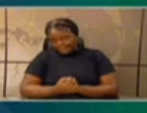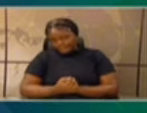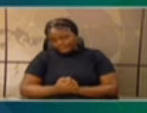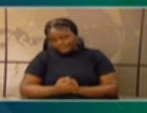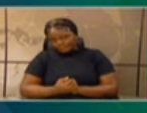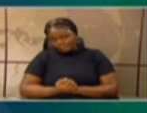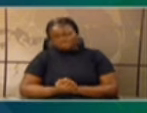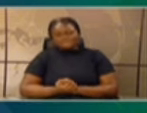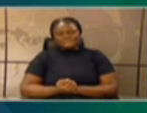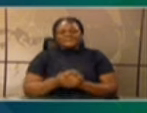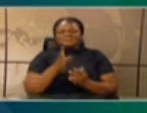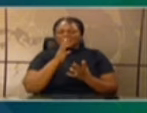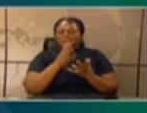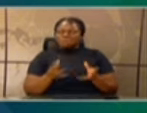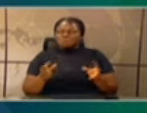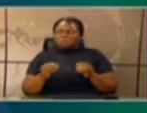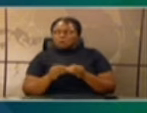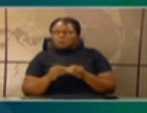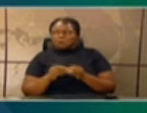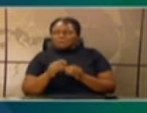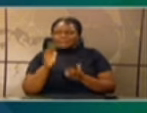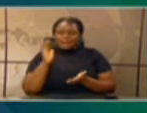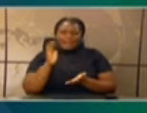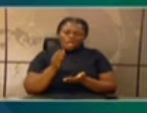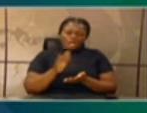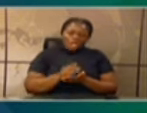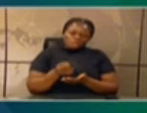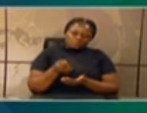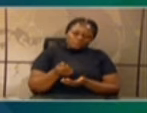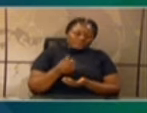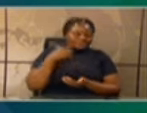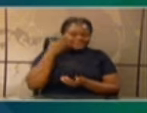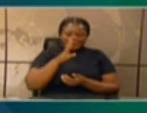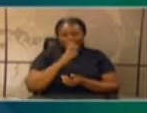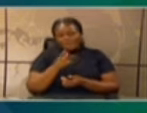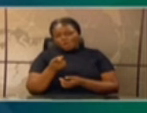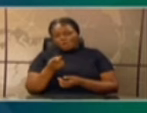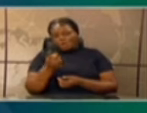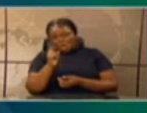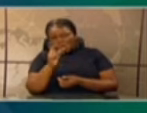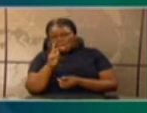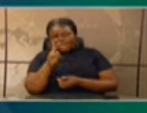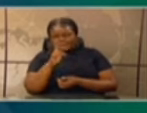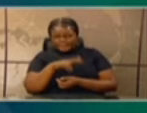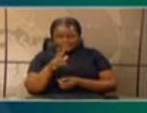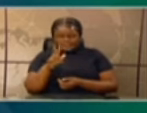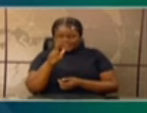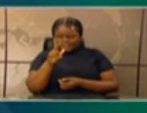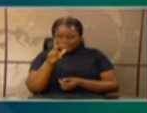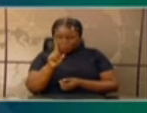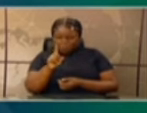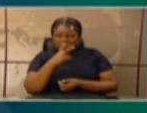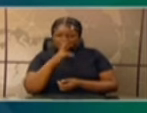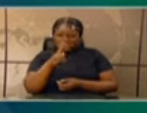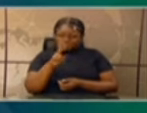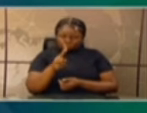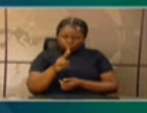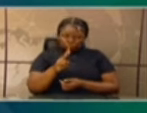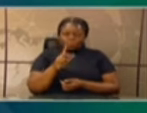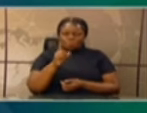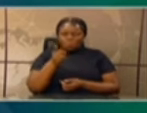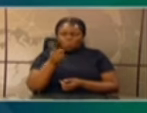It's the ABA member, ABA, 130 and now 131 or 132. But I know, say, Switzerland.